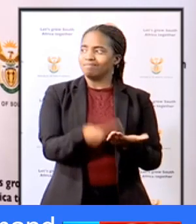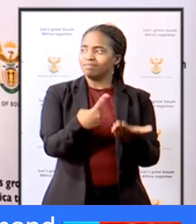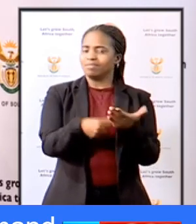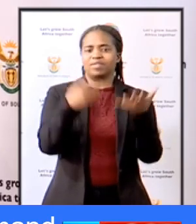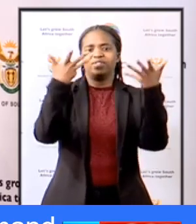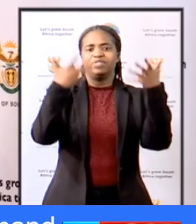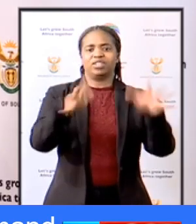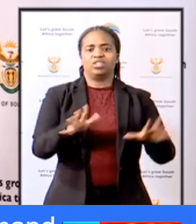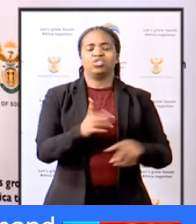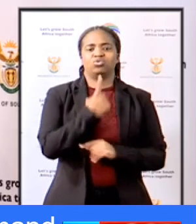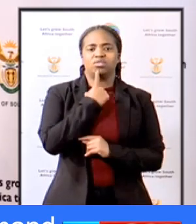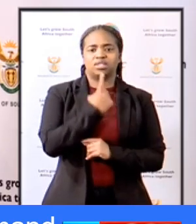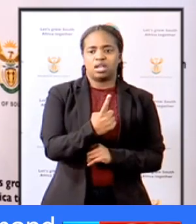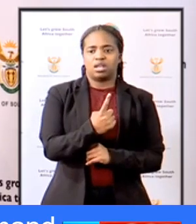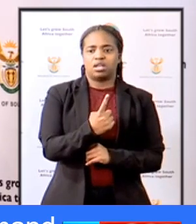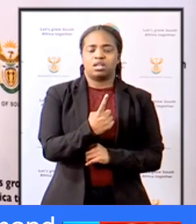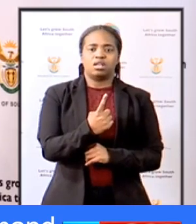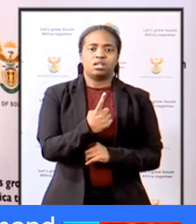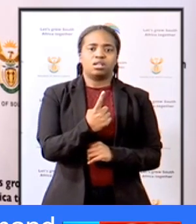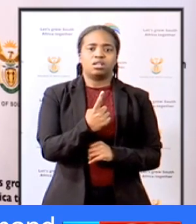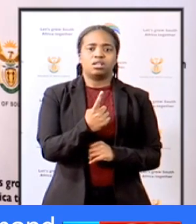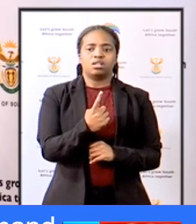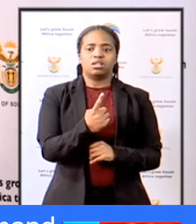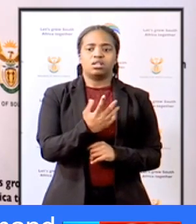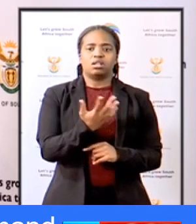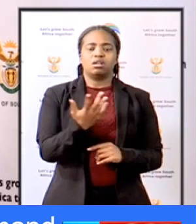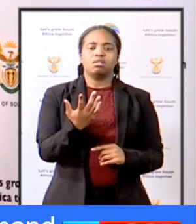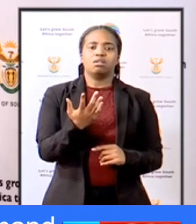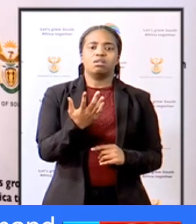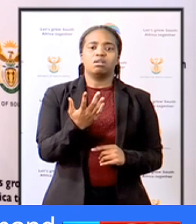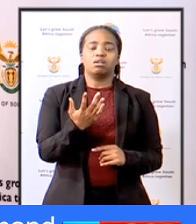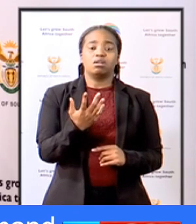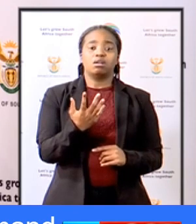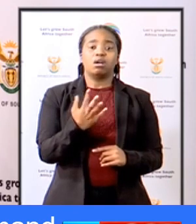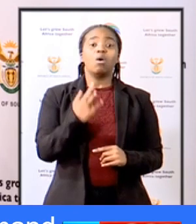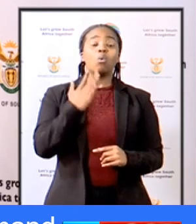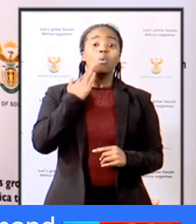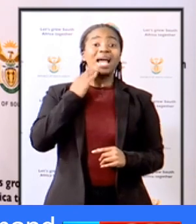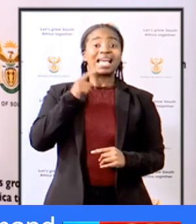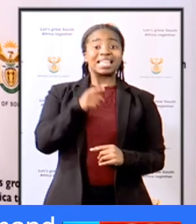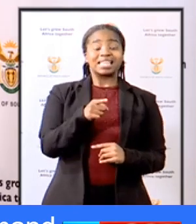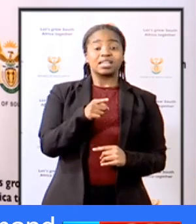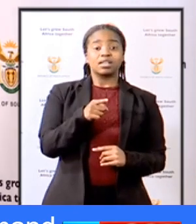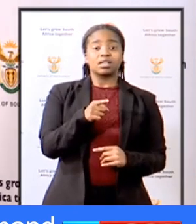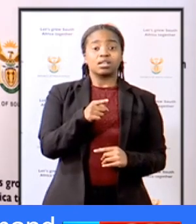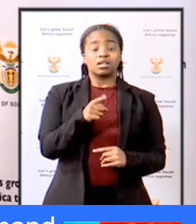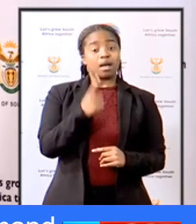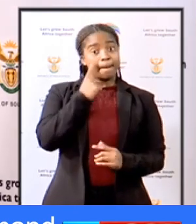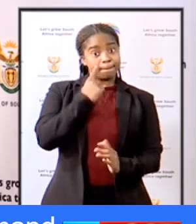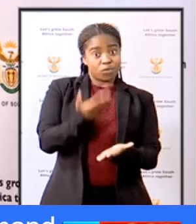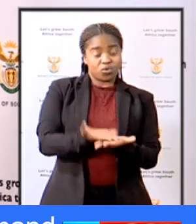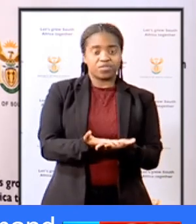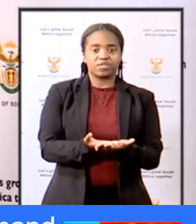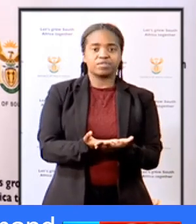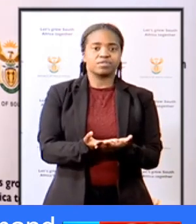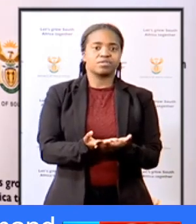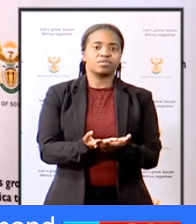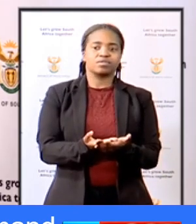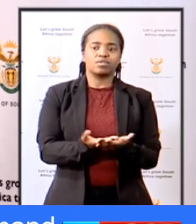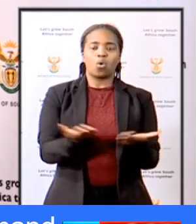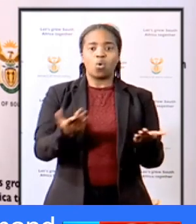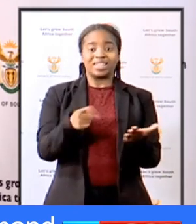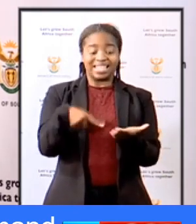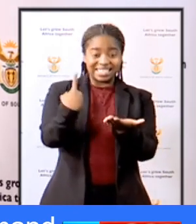made, that we should, on the strength of the evidence that and